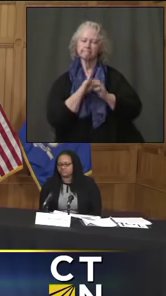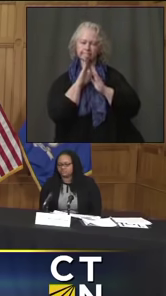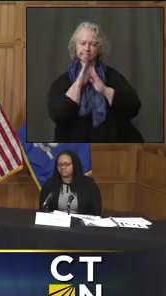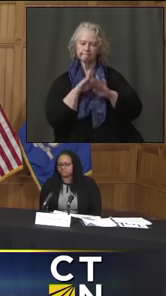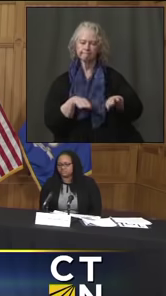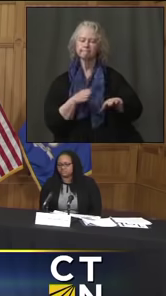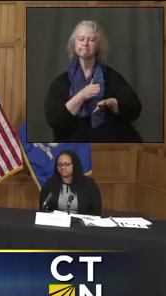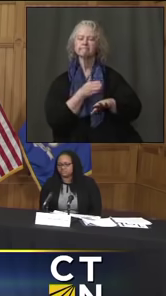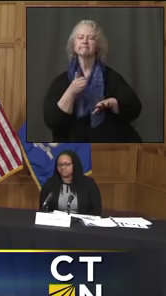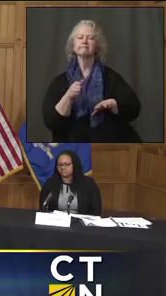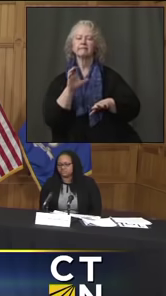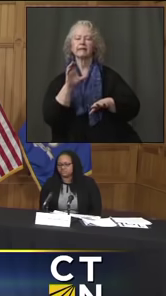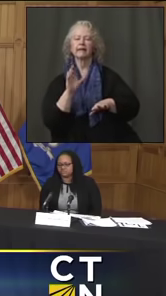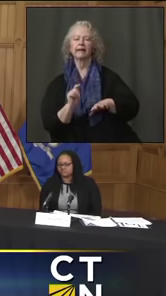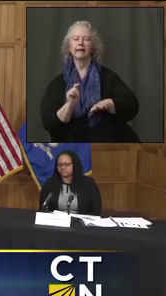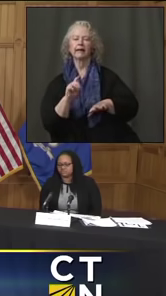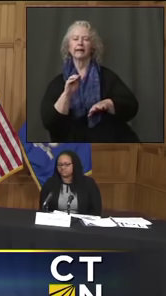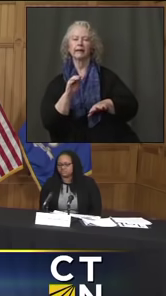Connecticut Mirror.